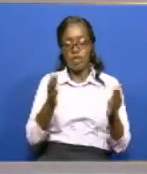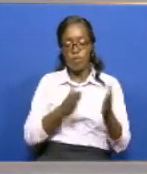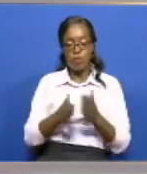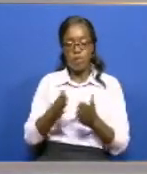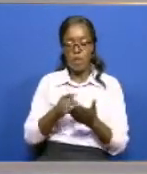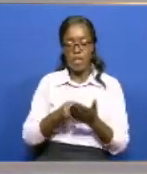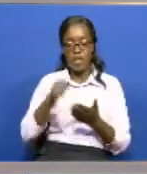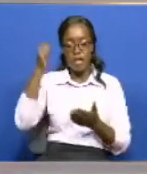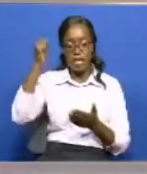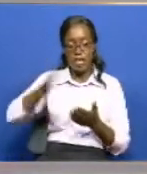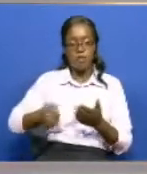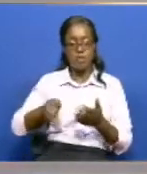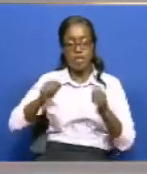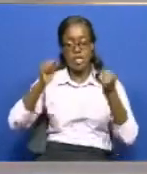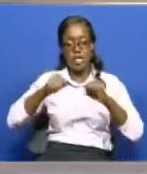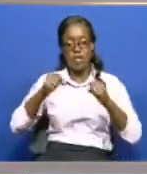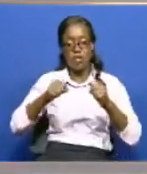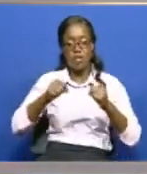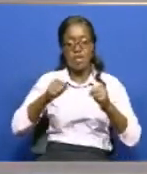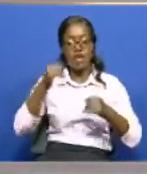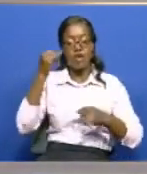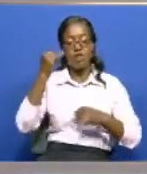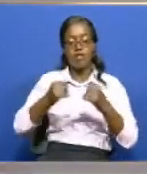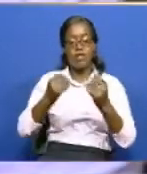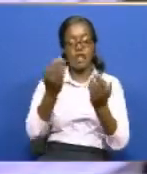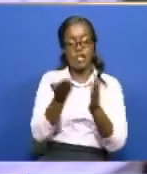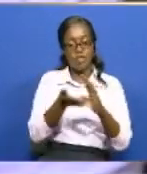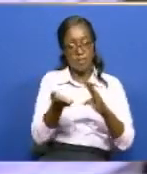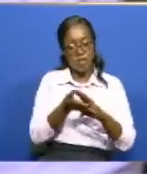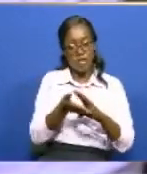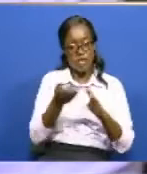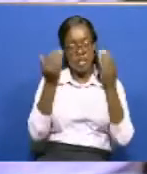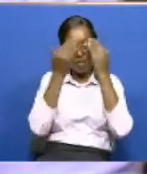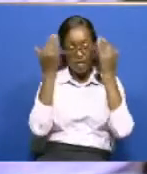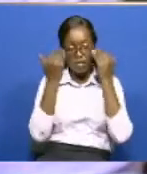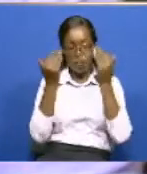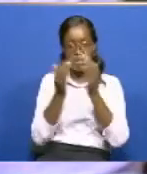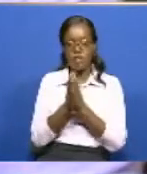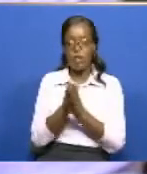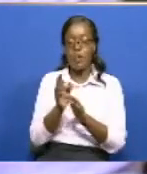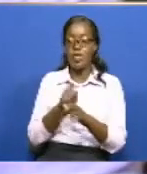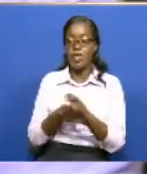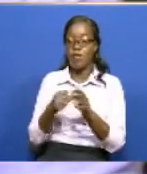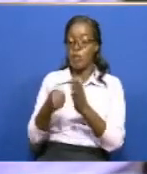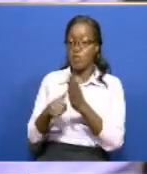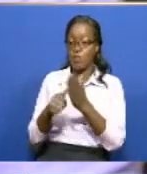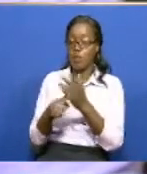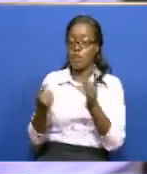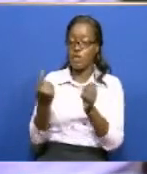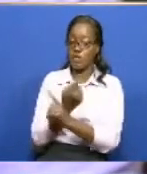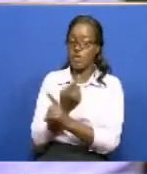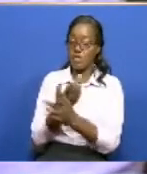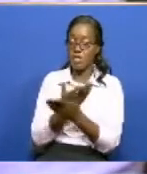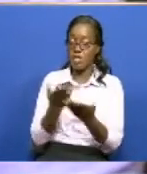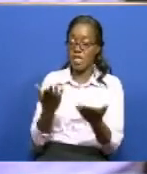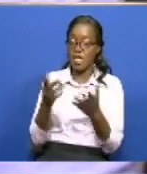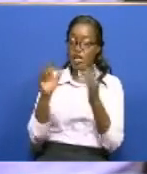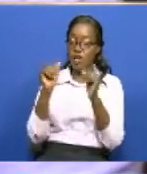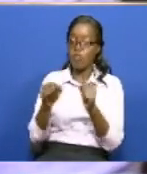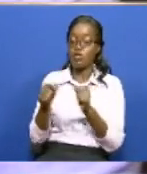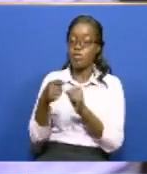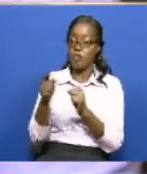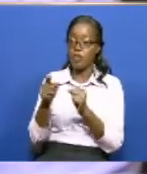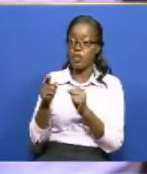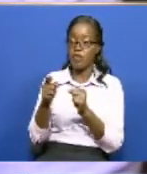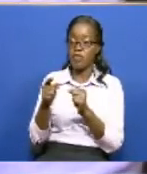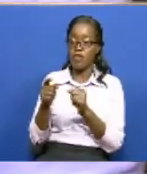and agreements reached, which are finally filed in the courts. When a dispute arises, parties themselves may refer a dispute to the Council